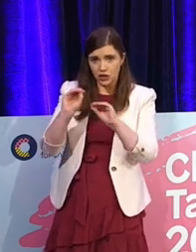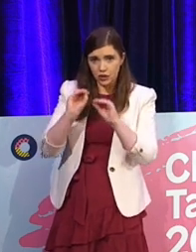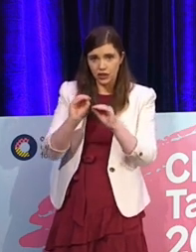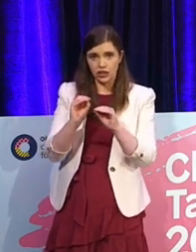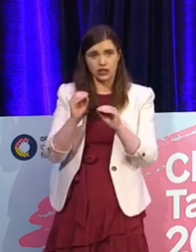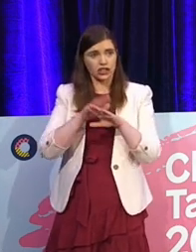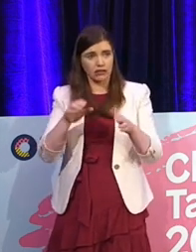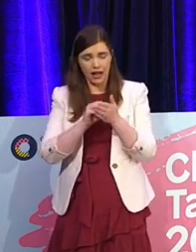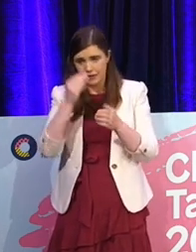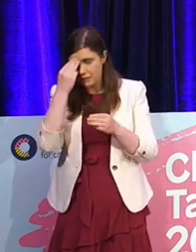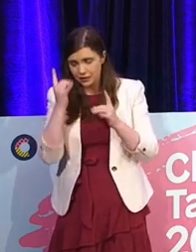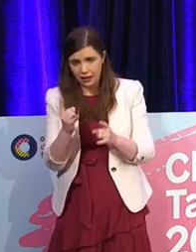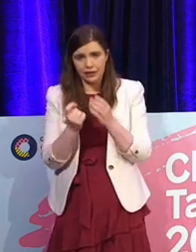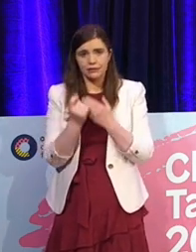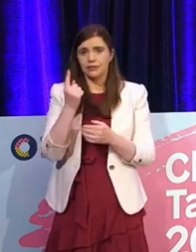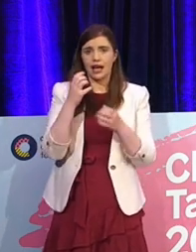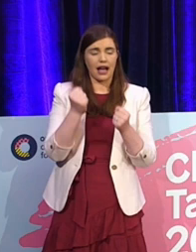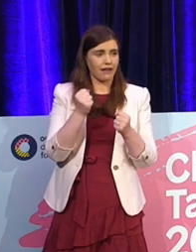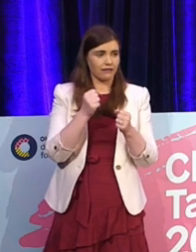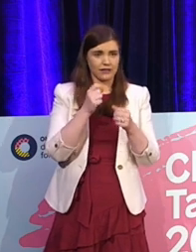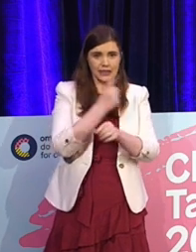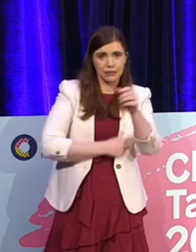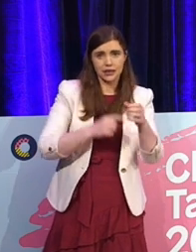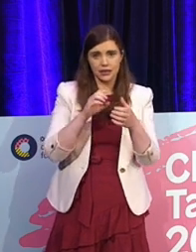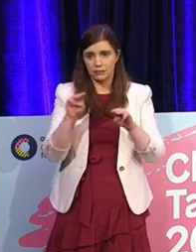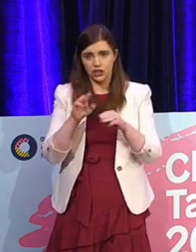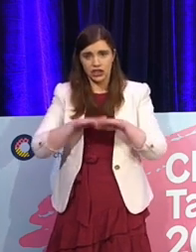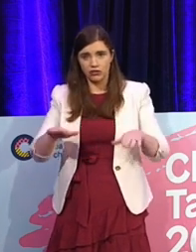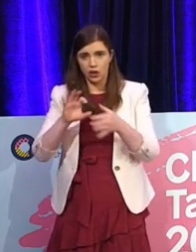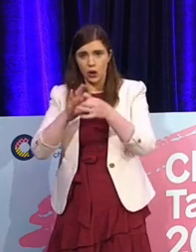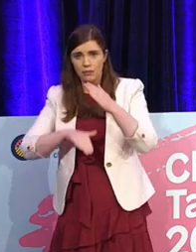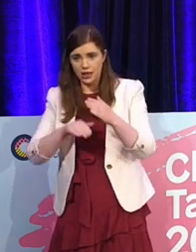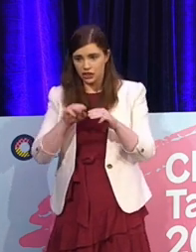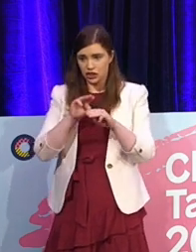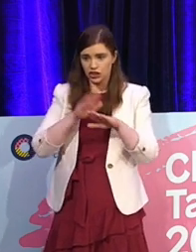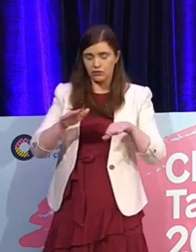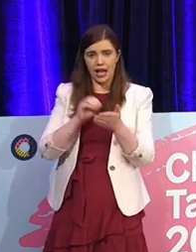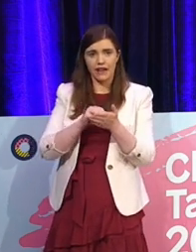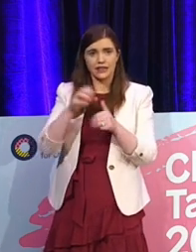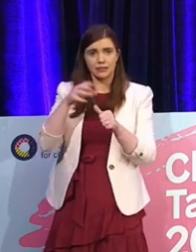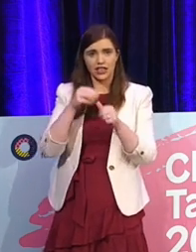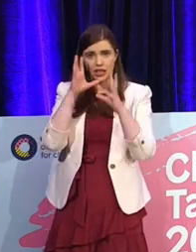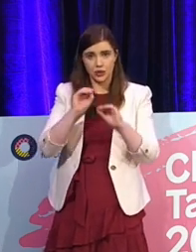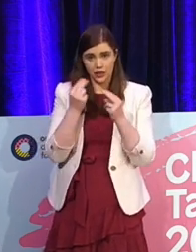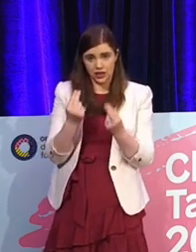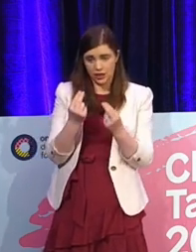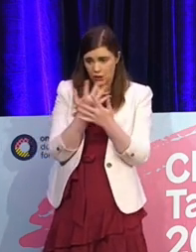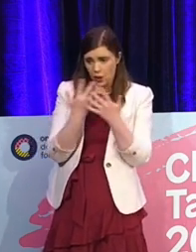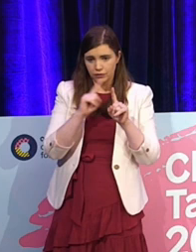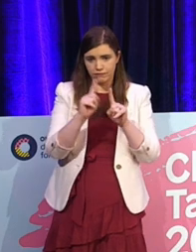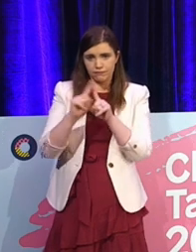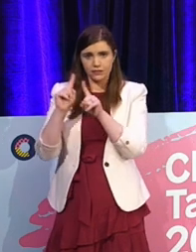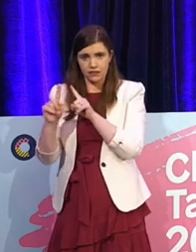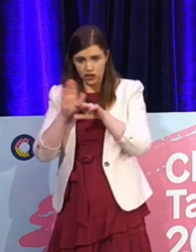with mental health issues, children with disabilities, children who are homeless, children with special education needs. A whole lot of issues around children's